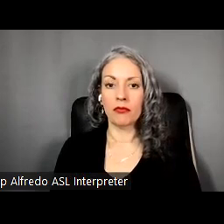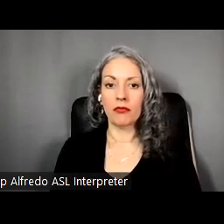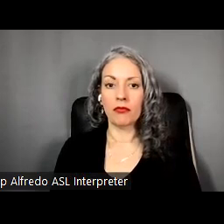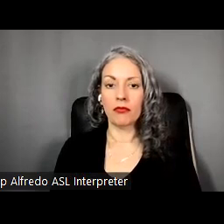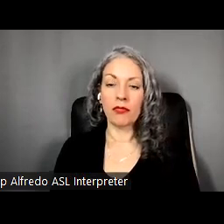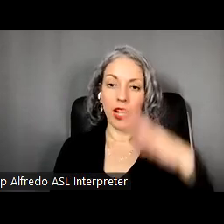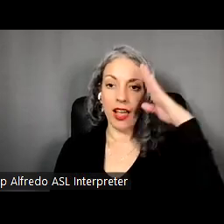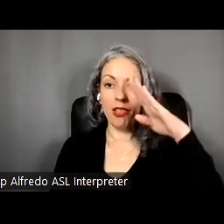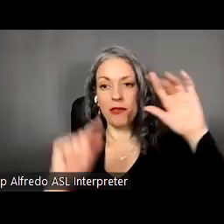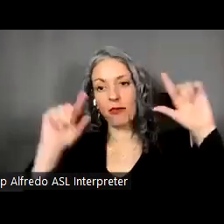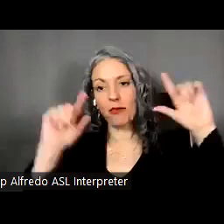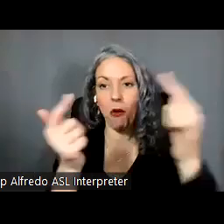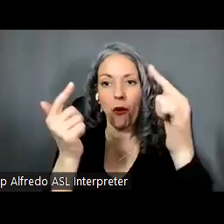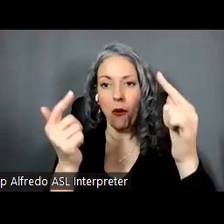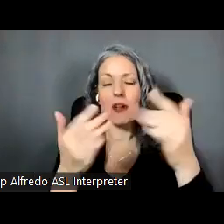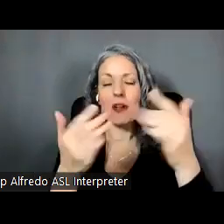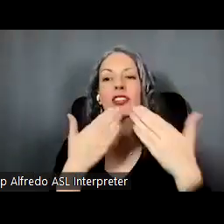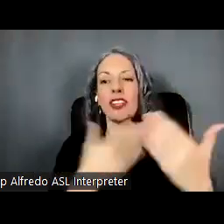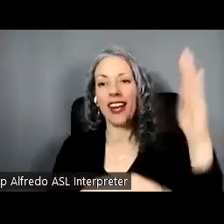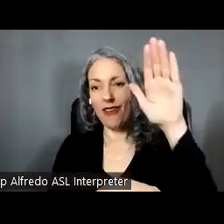Hello, everyone, and good afternoon.